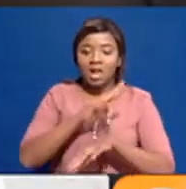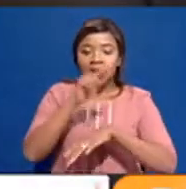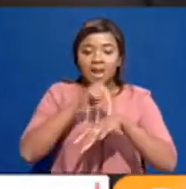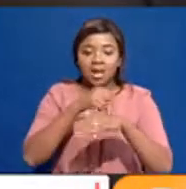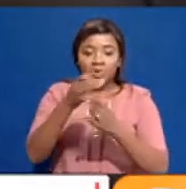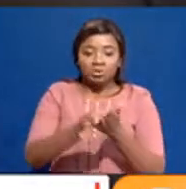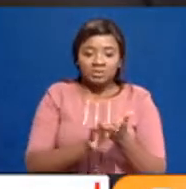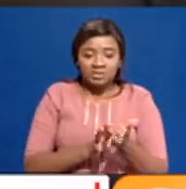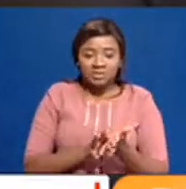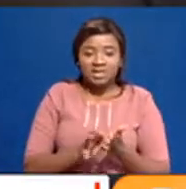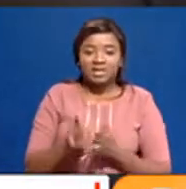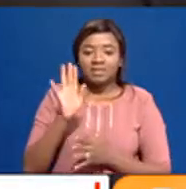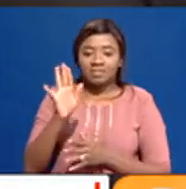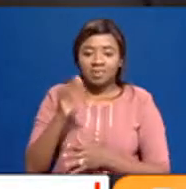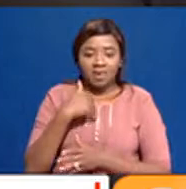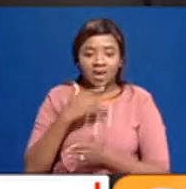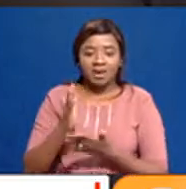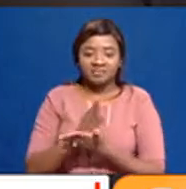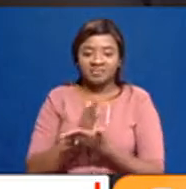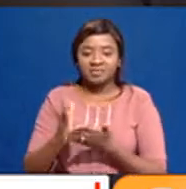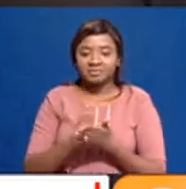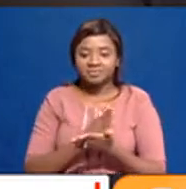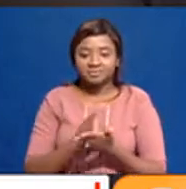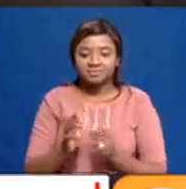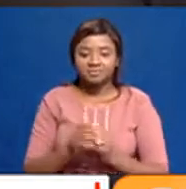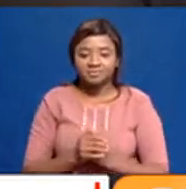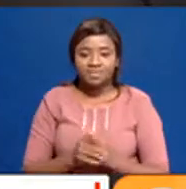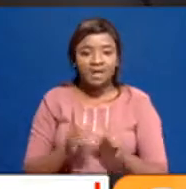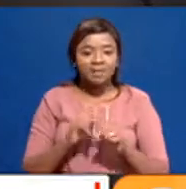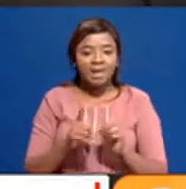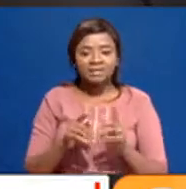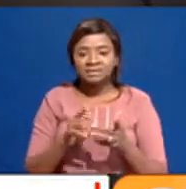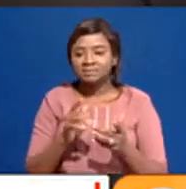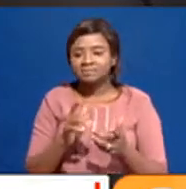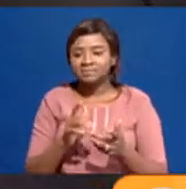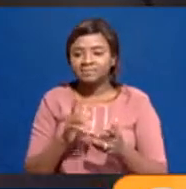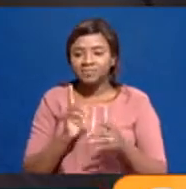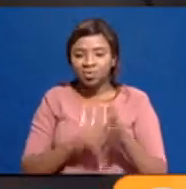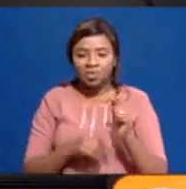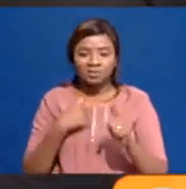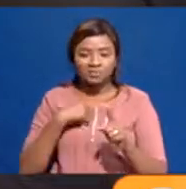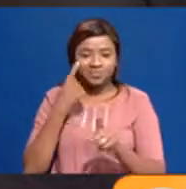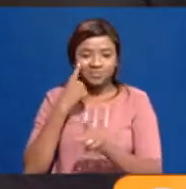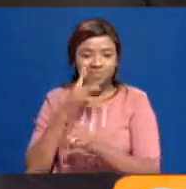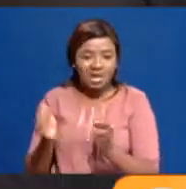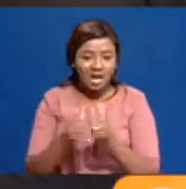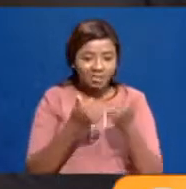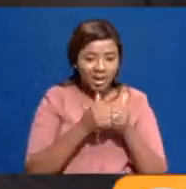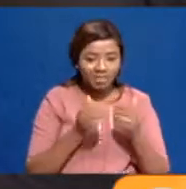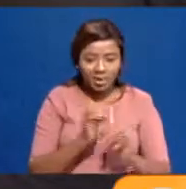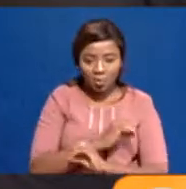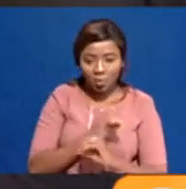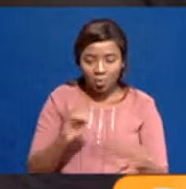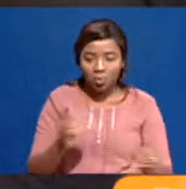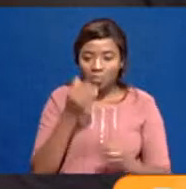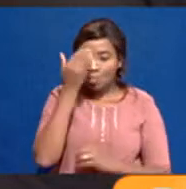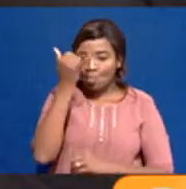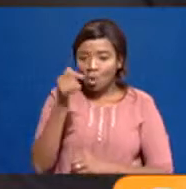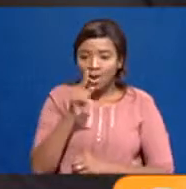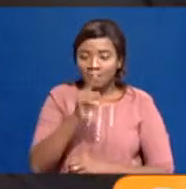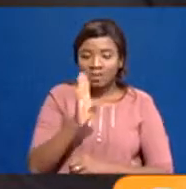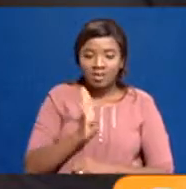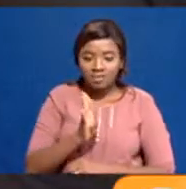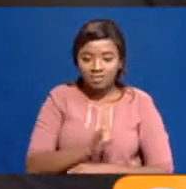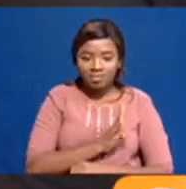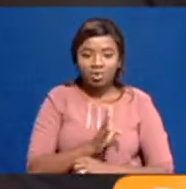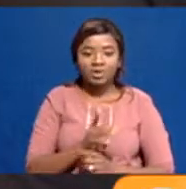of the share certificate. What has not been done, and it has not been done because the board, as